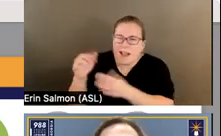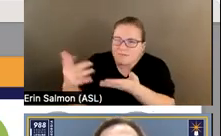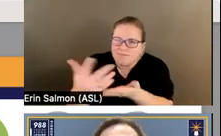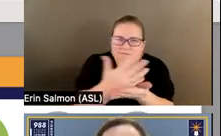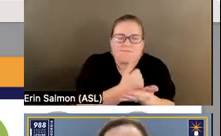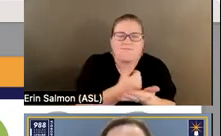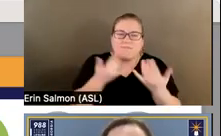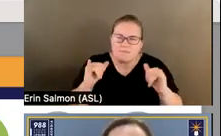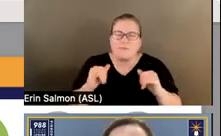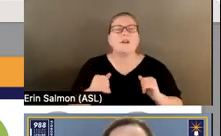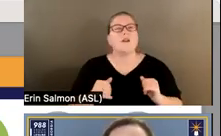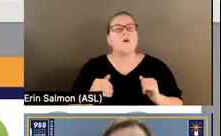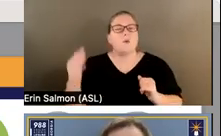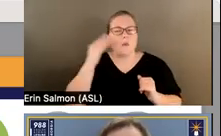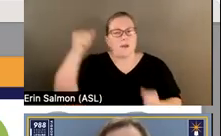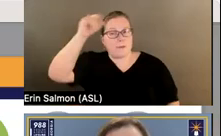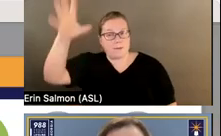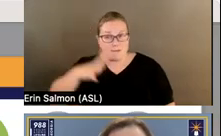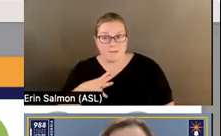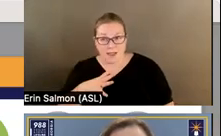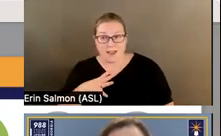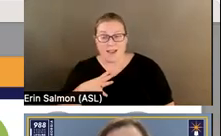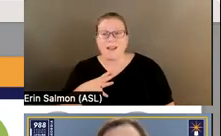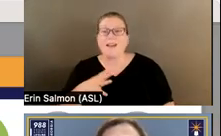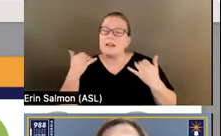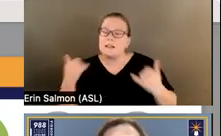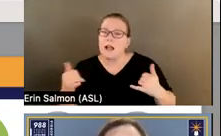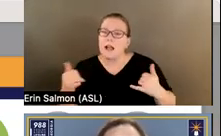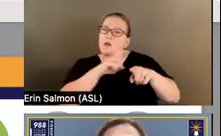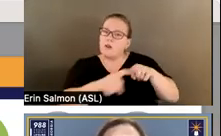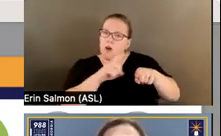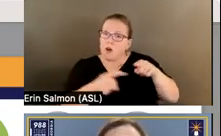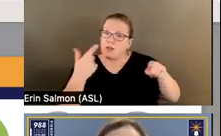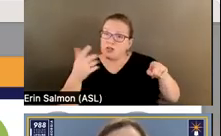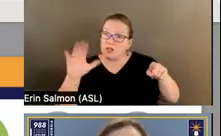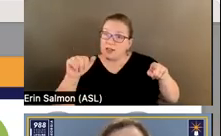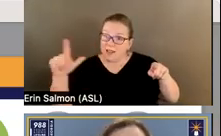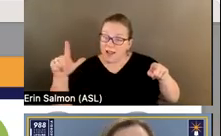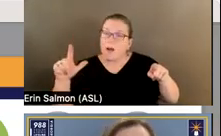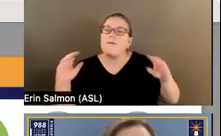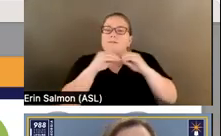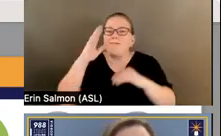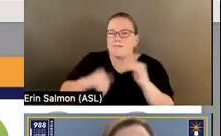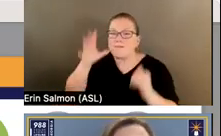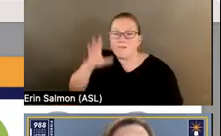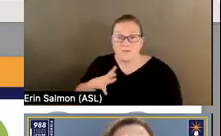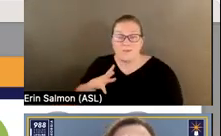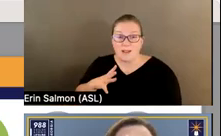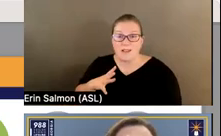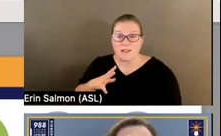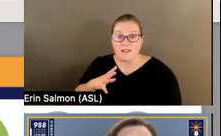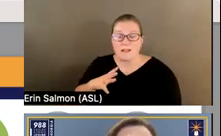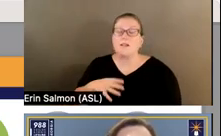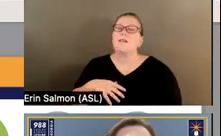know that men are reaching out to the Georgia Crisis and Access Line at higher rates than females. And so we